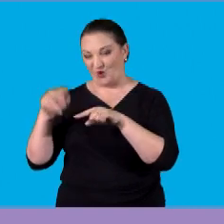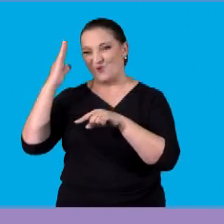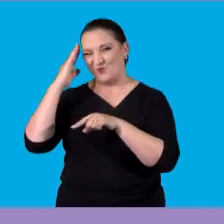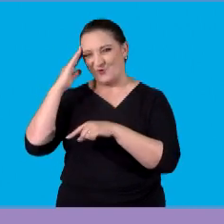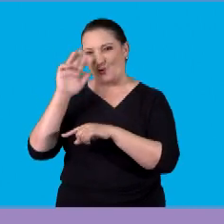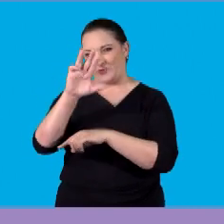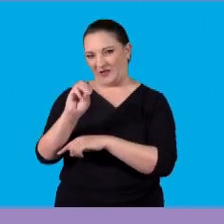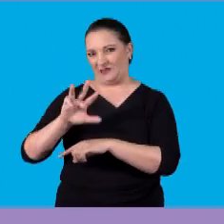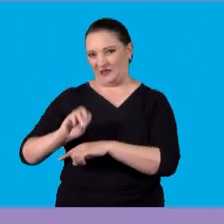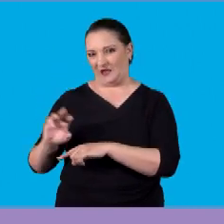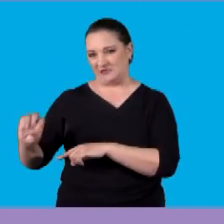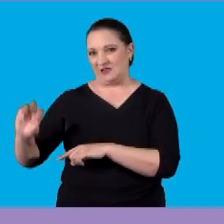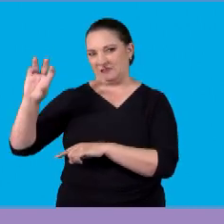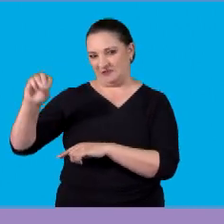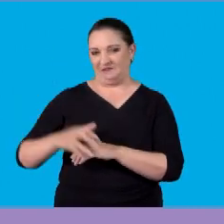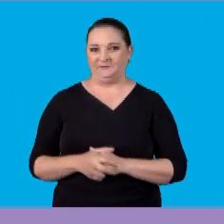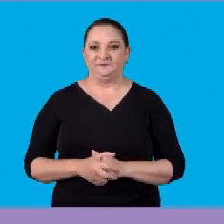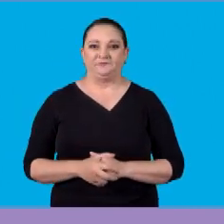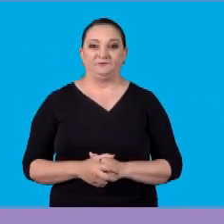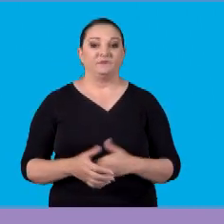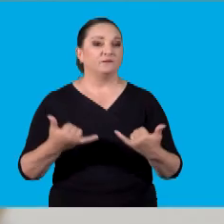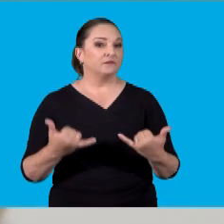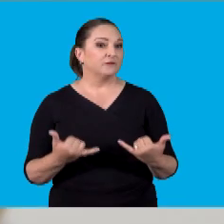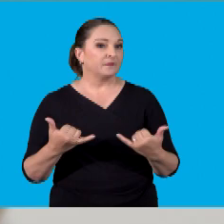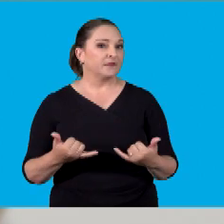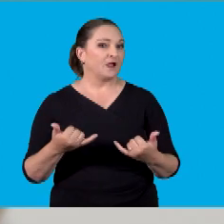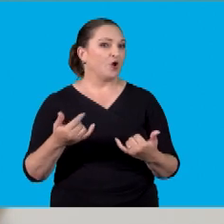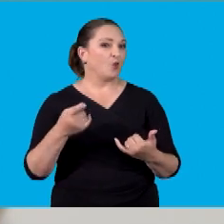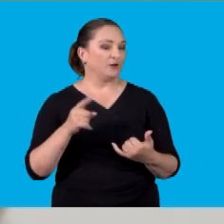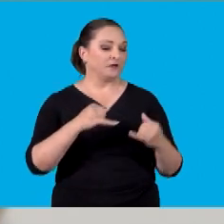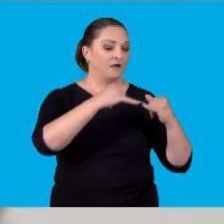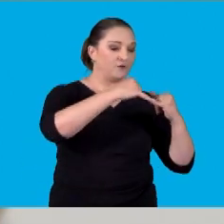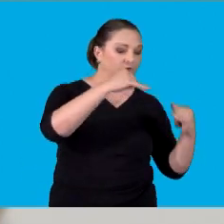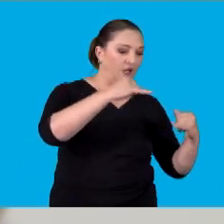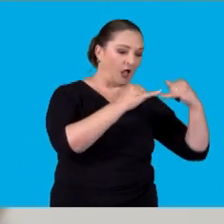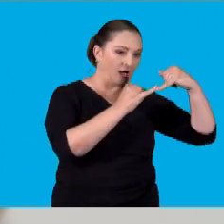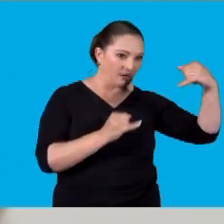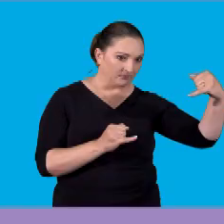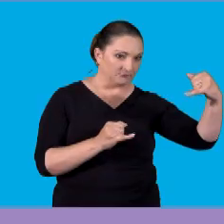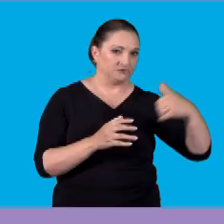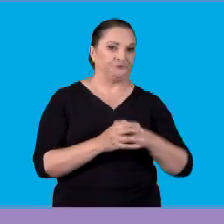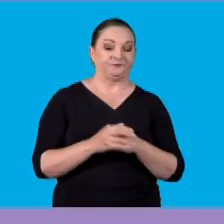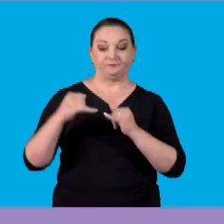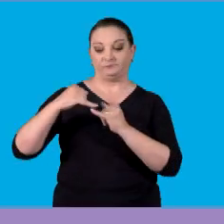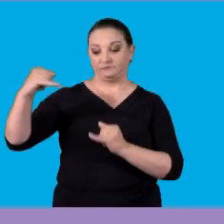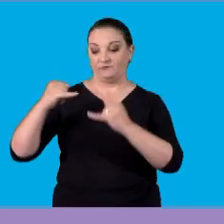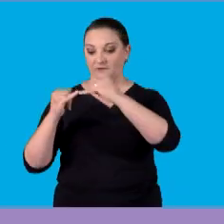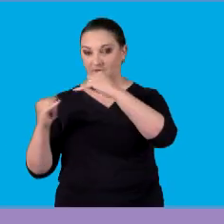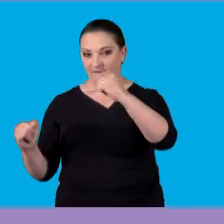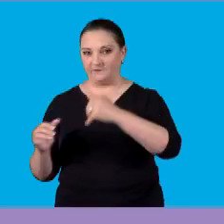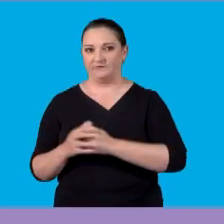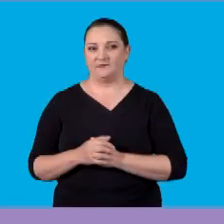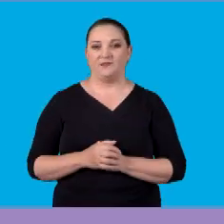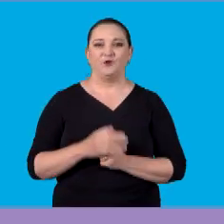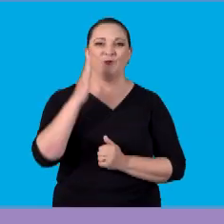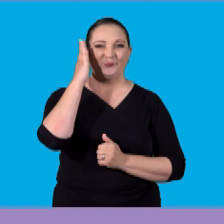know are 90 degrees. What about the diagonals? When it comes to the